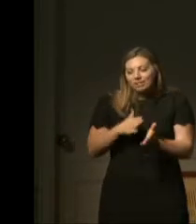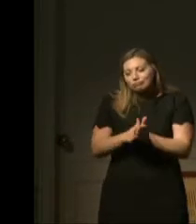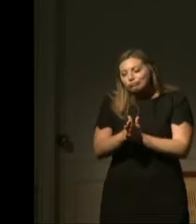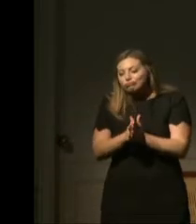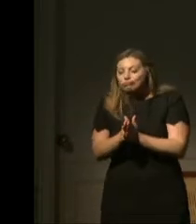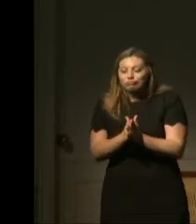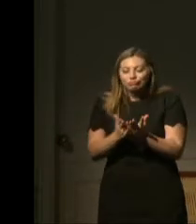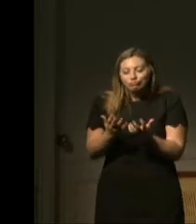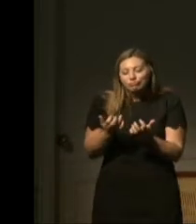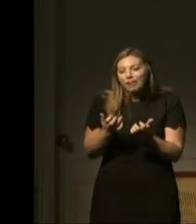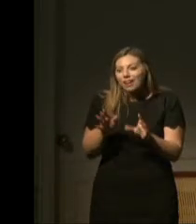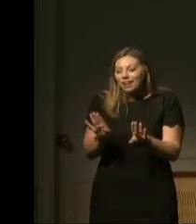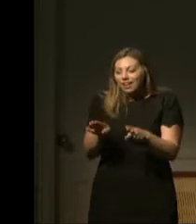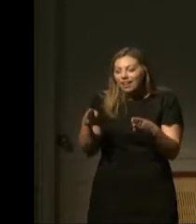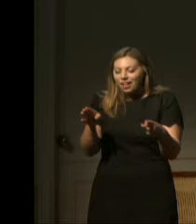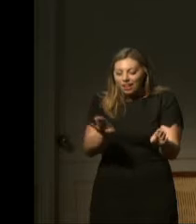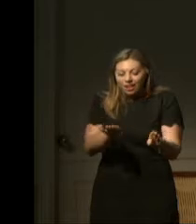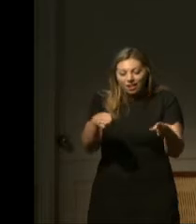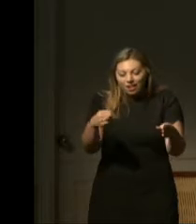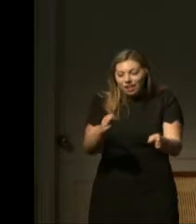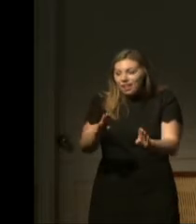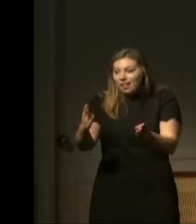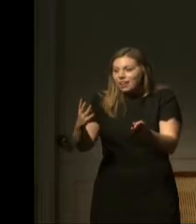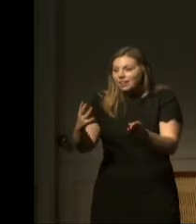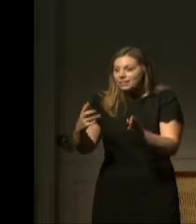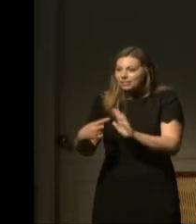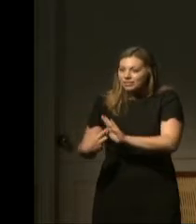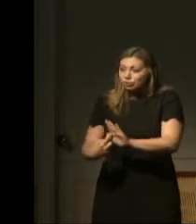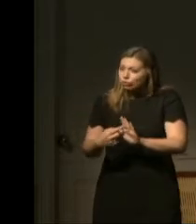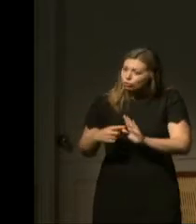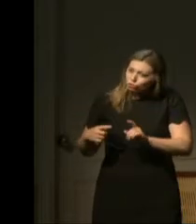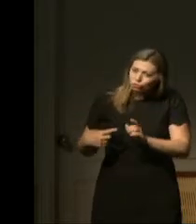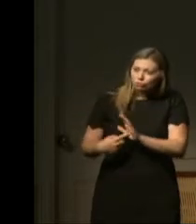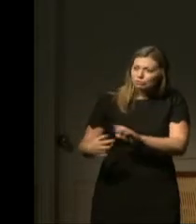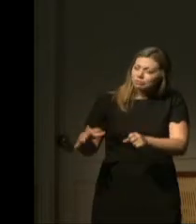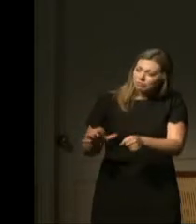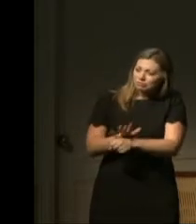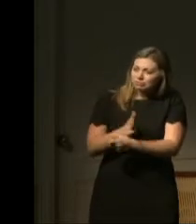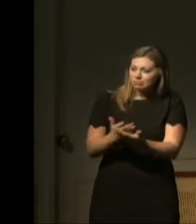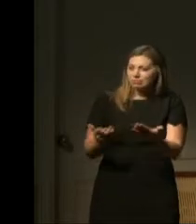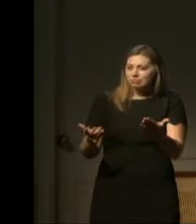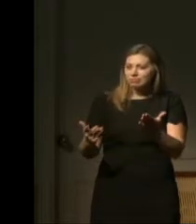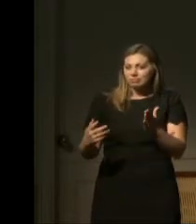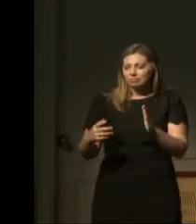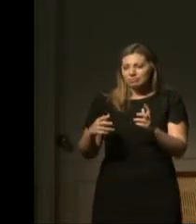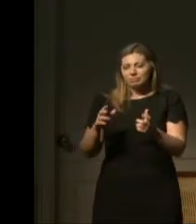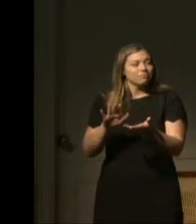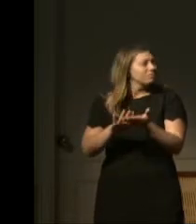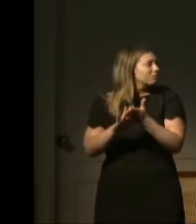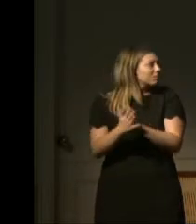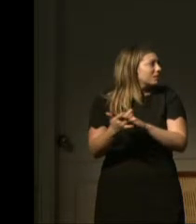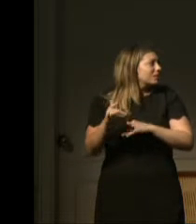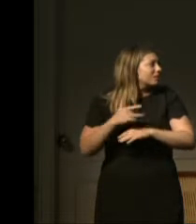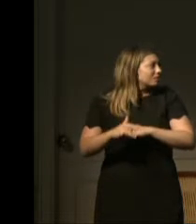to open up the collections, to show the whole collection, and to make it